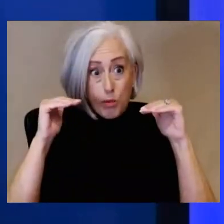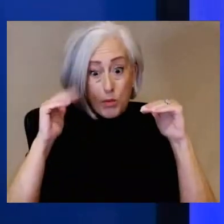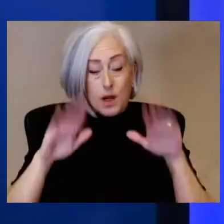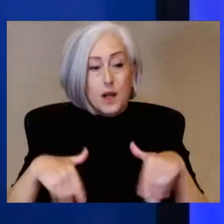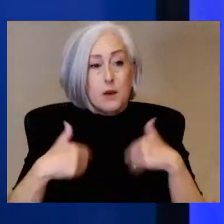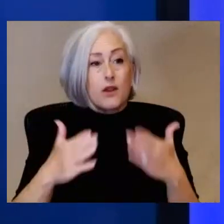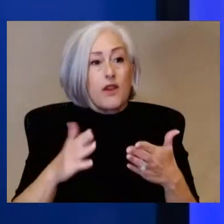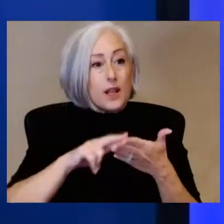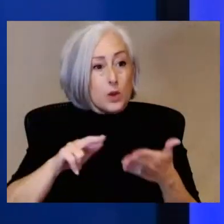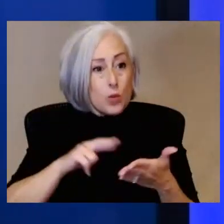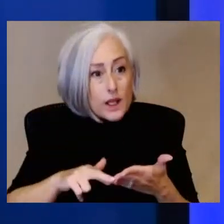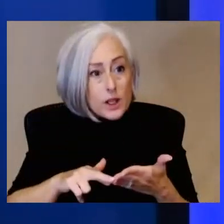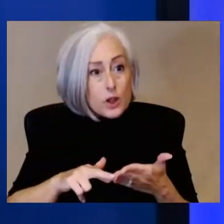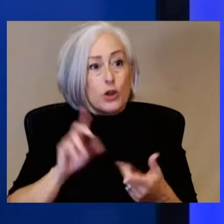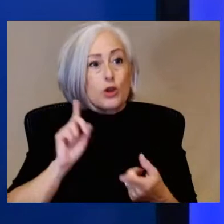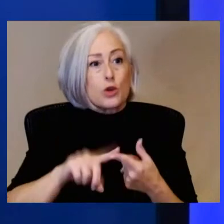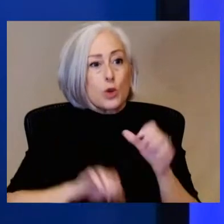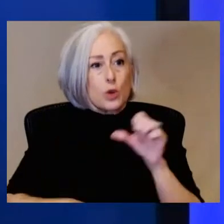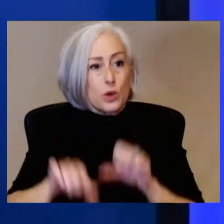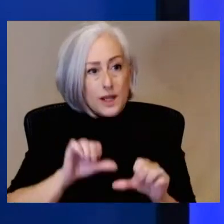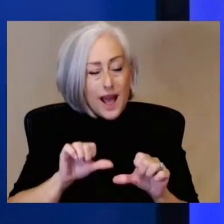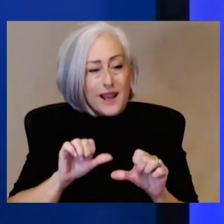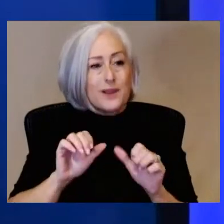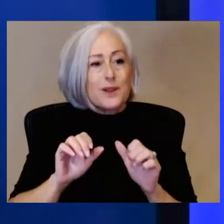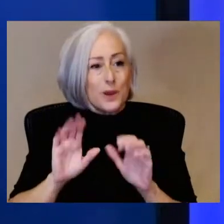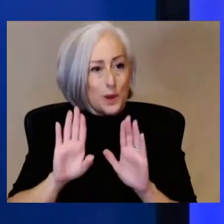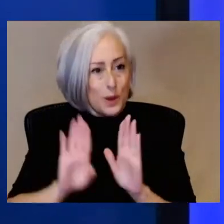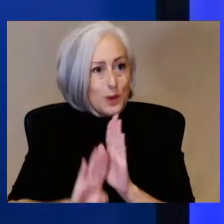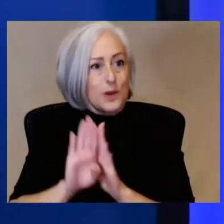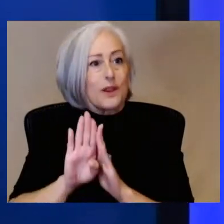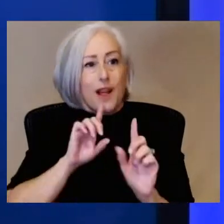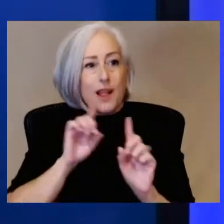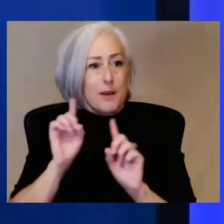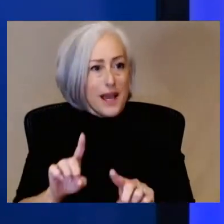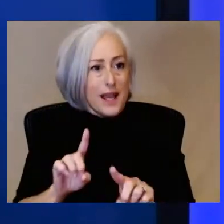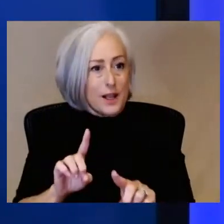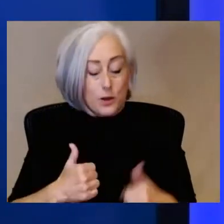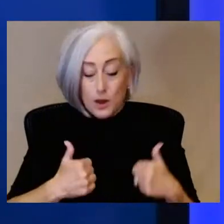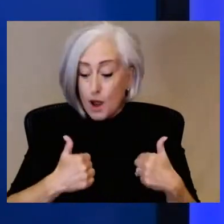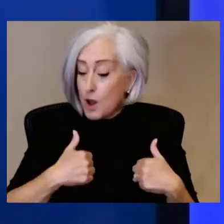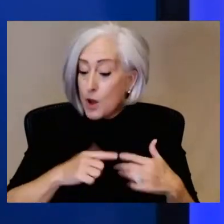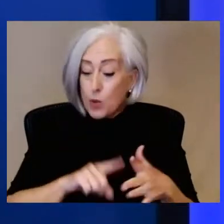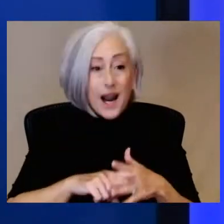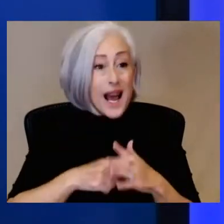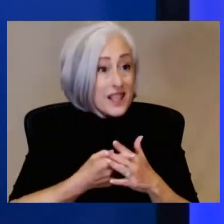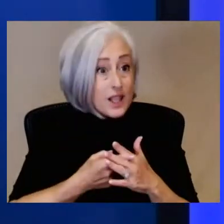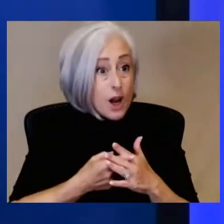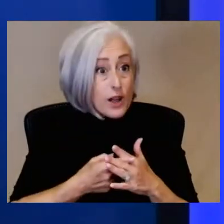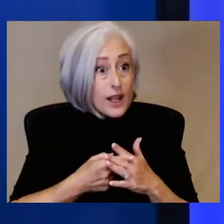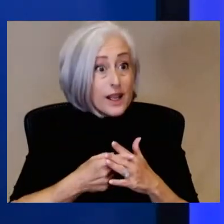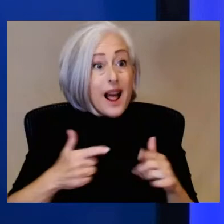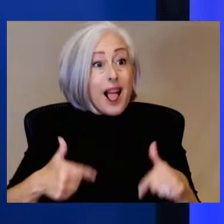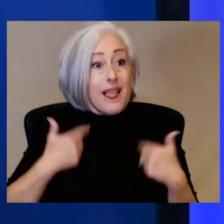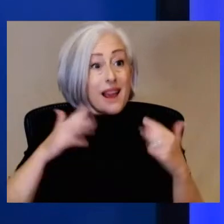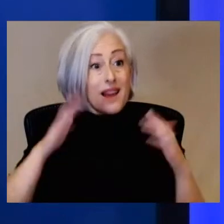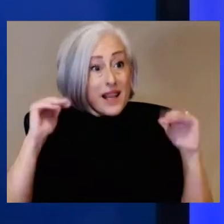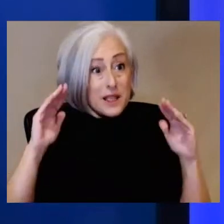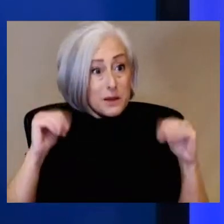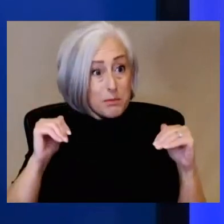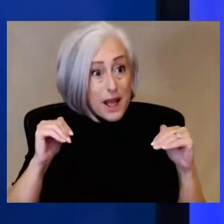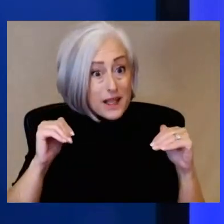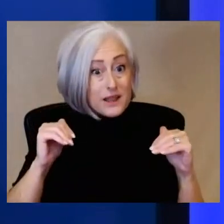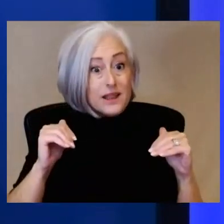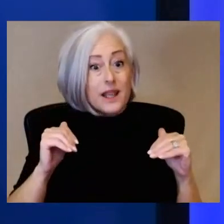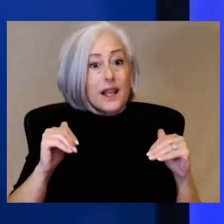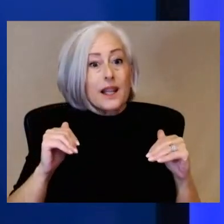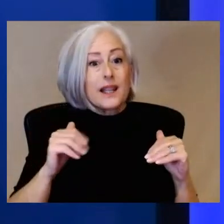bring the answers. And in my own life, when I started in medicine, the life expectancy of patients is about 15, 16, 17 years. Today,